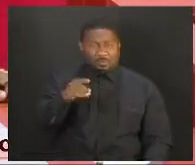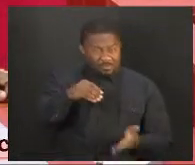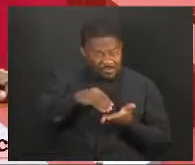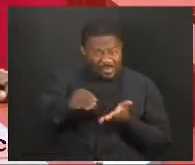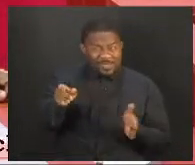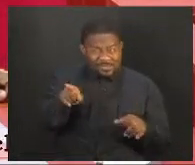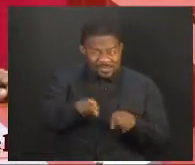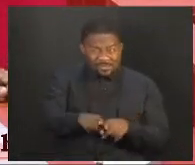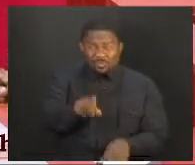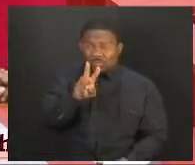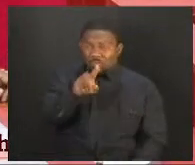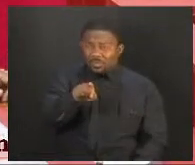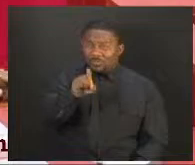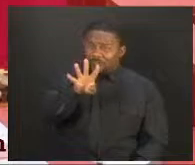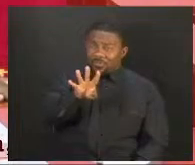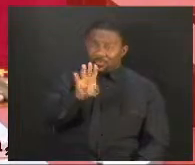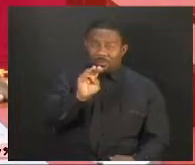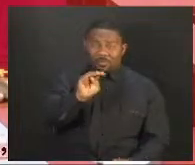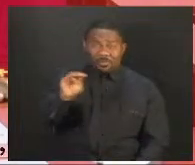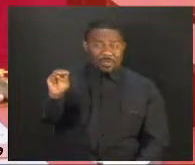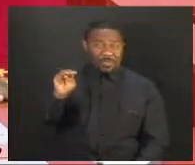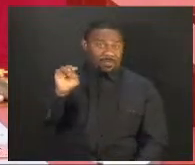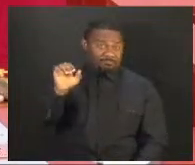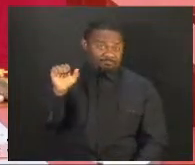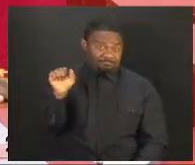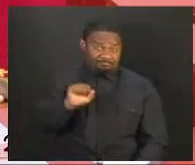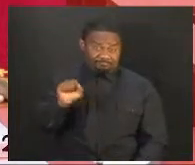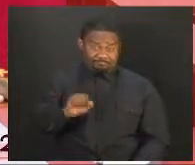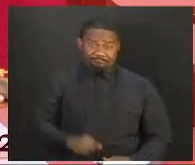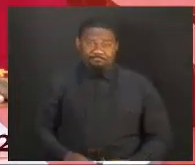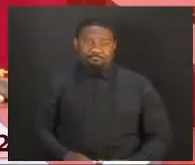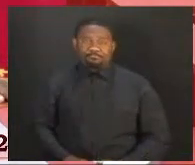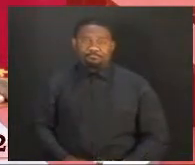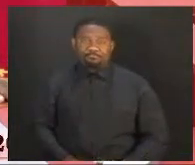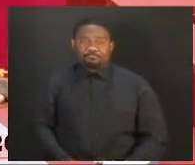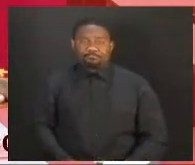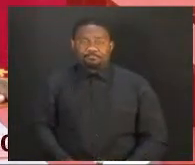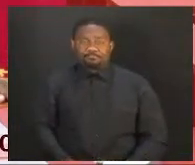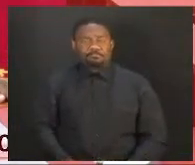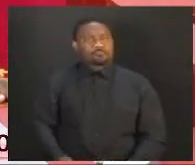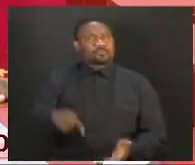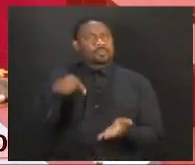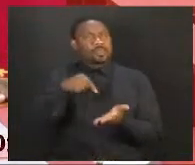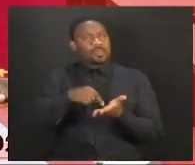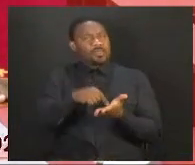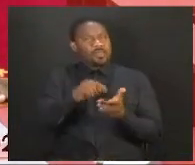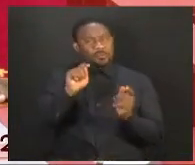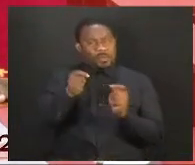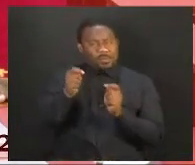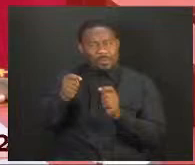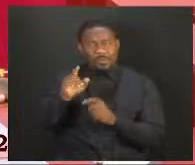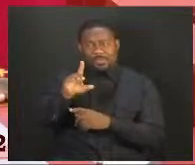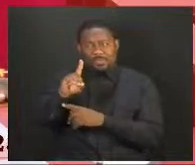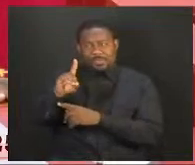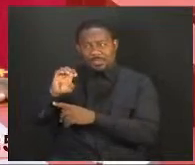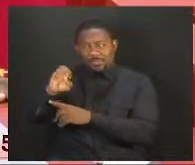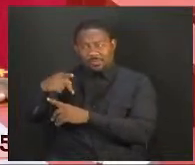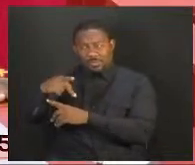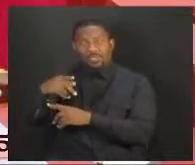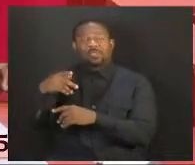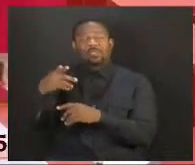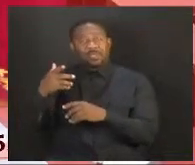billion US. Right, Honorable Speaker, it seems the debt restructuring undertaken by the previous